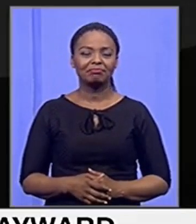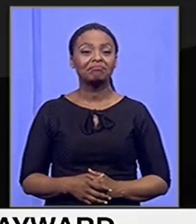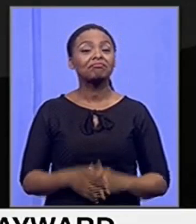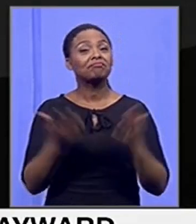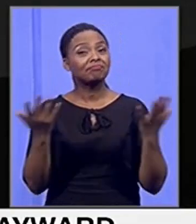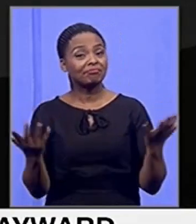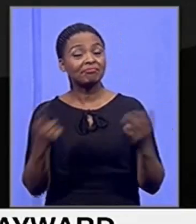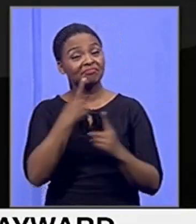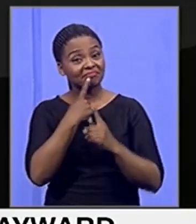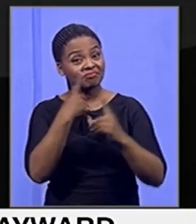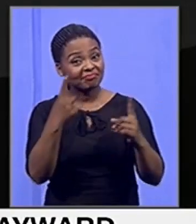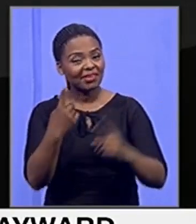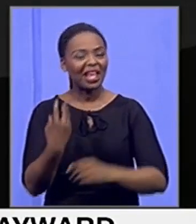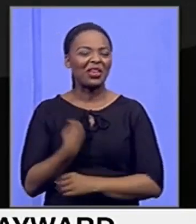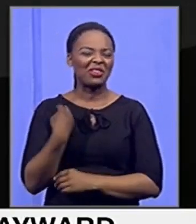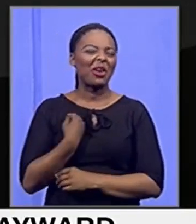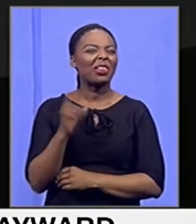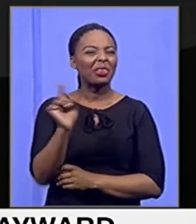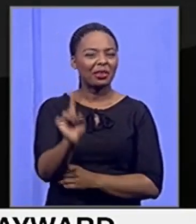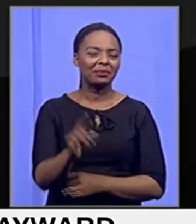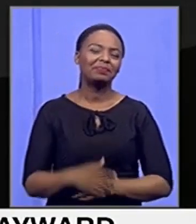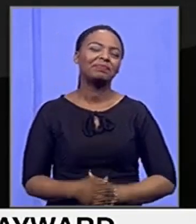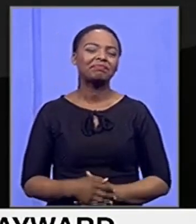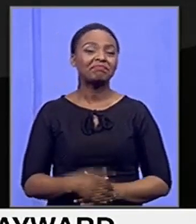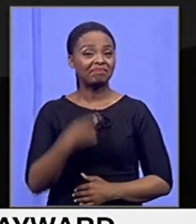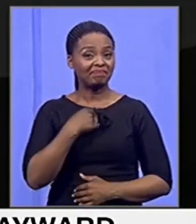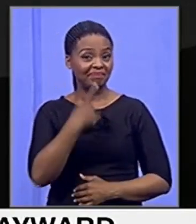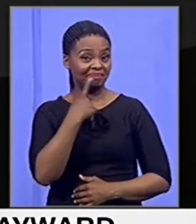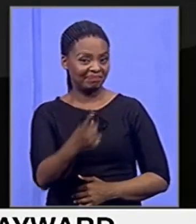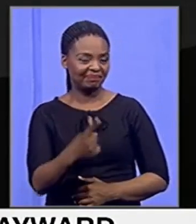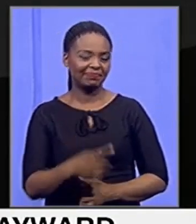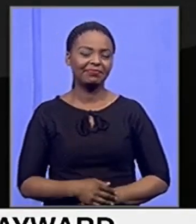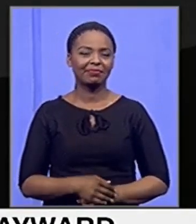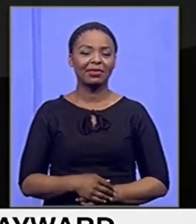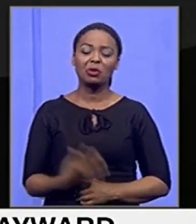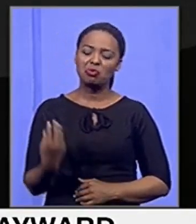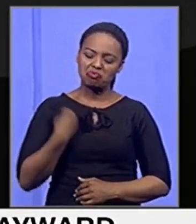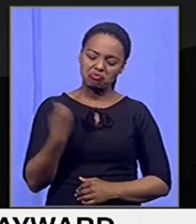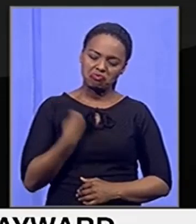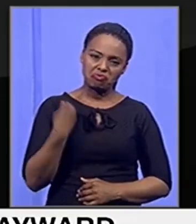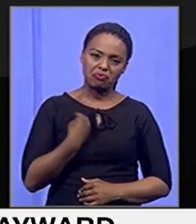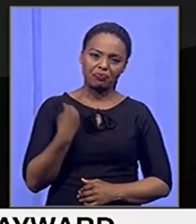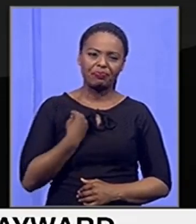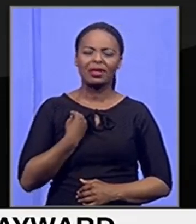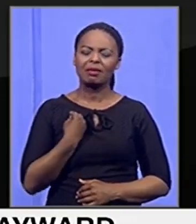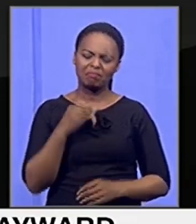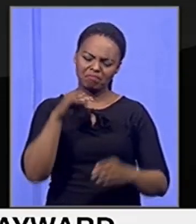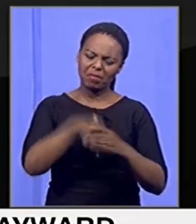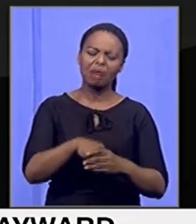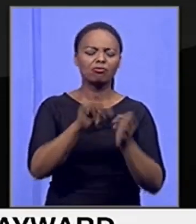Molaetsa ka wa go bašwa gore bašwa nke ba tsenele ka gara